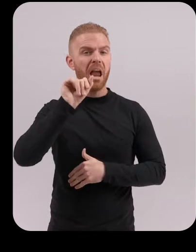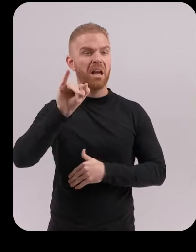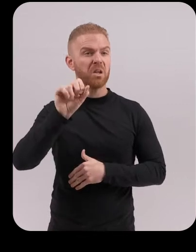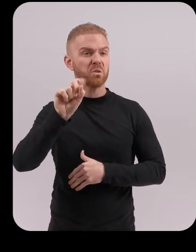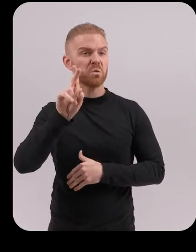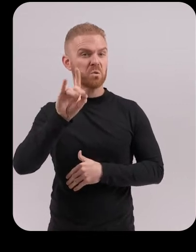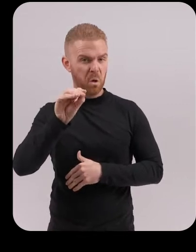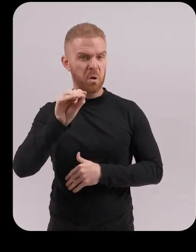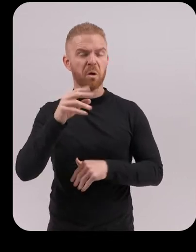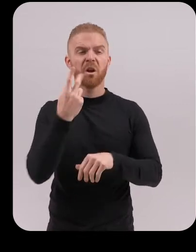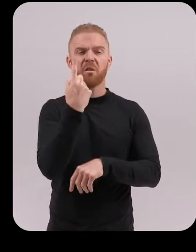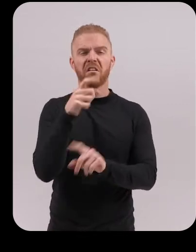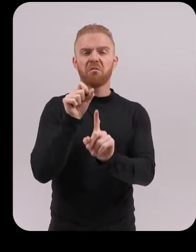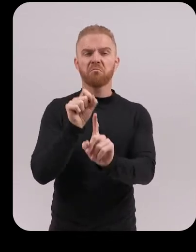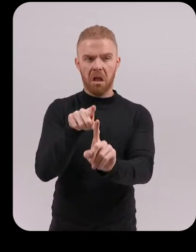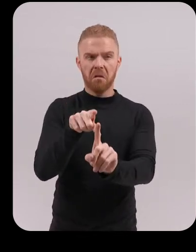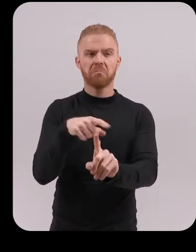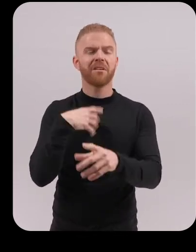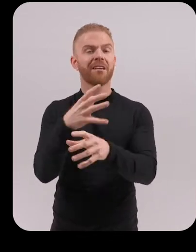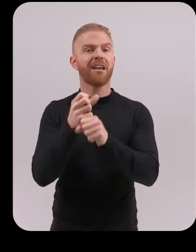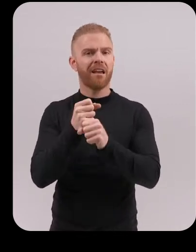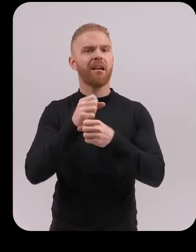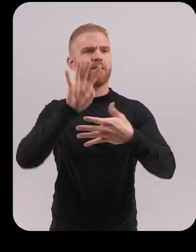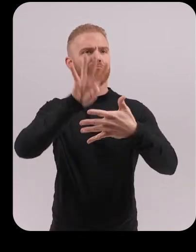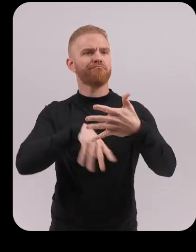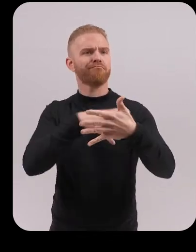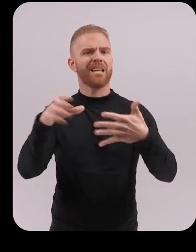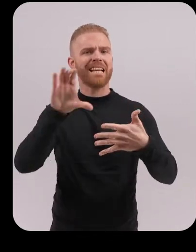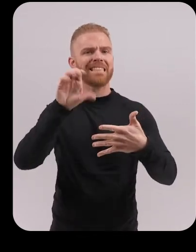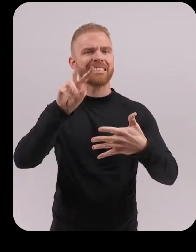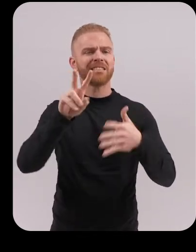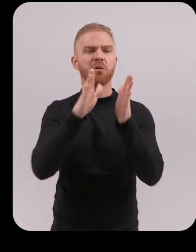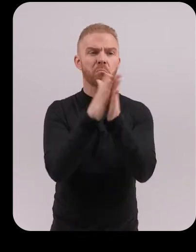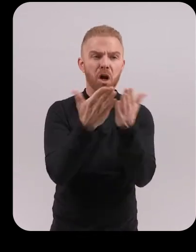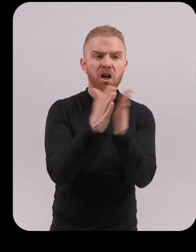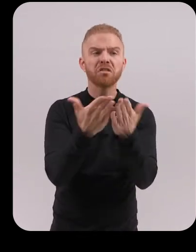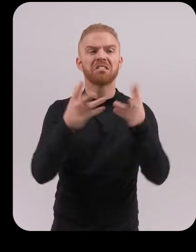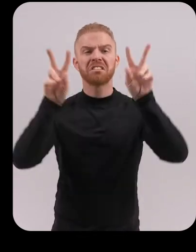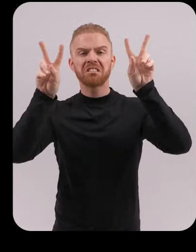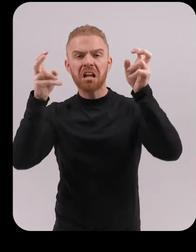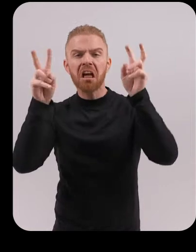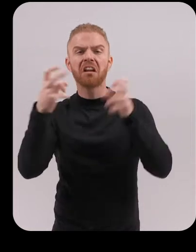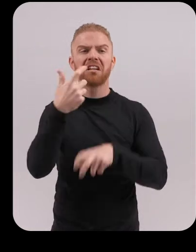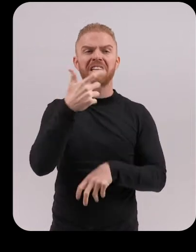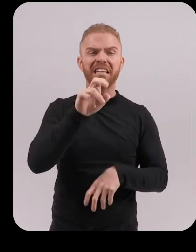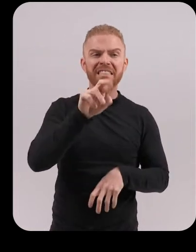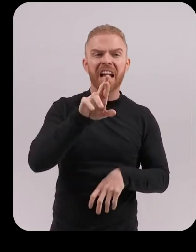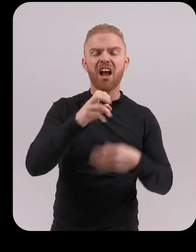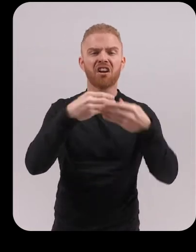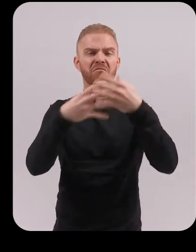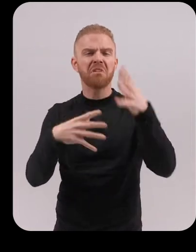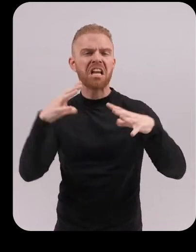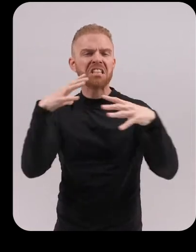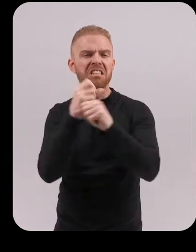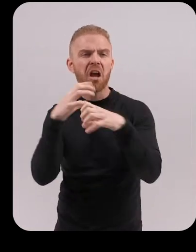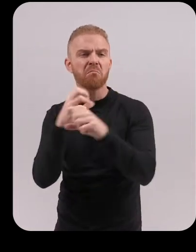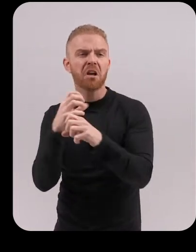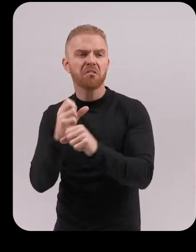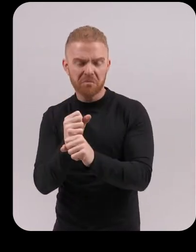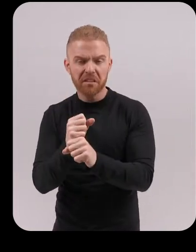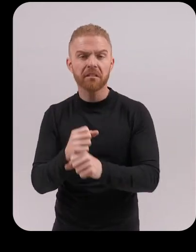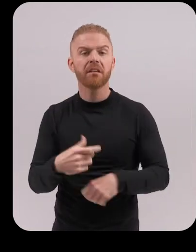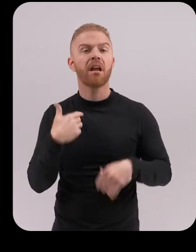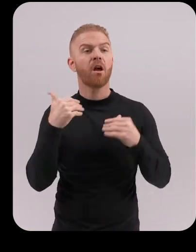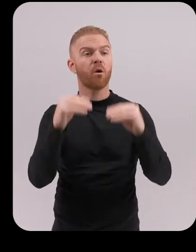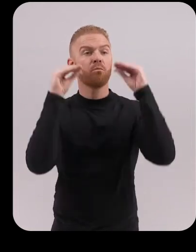with a simple prompt, and we now have a generated CSV of lots of books, including title, genre, and even a little summary.